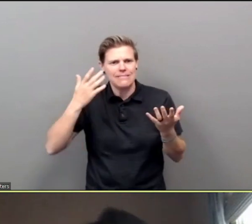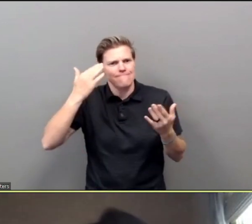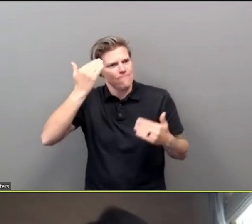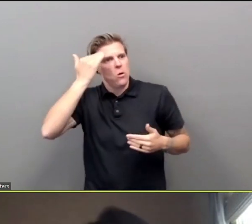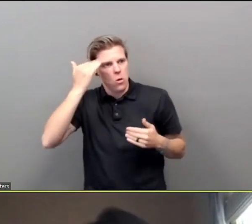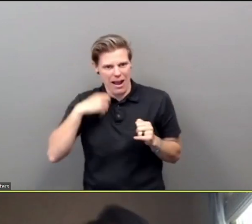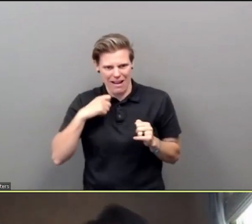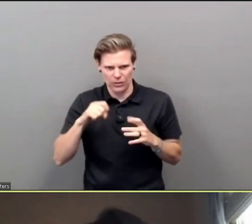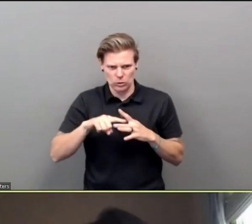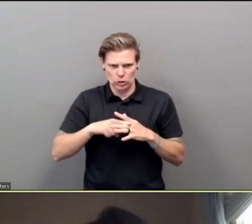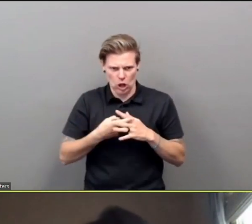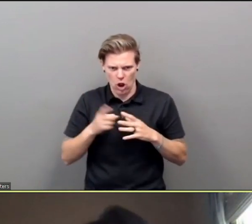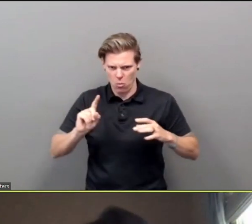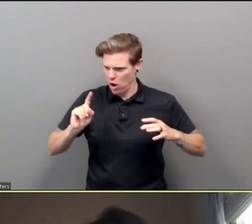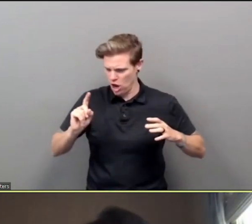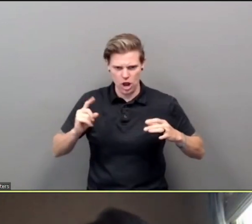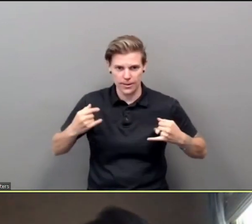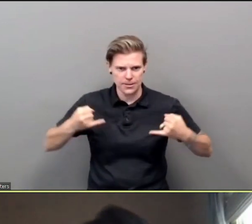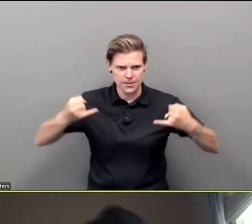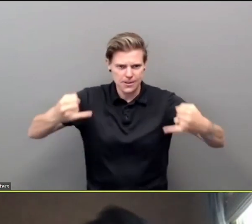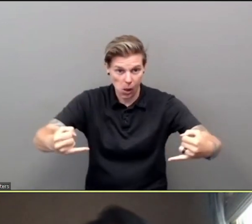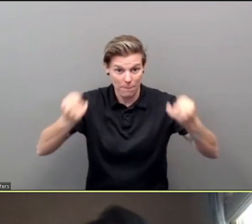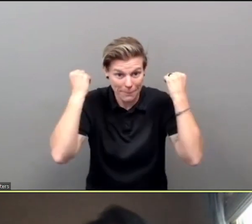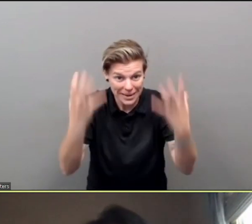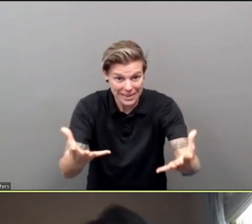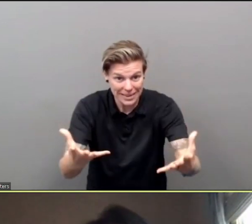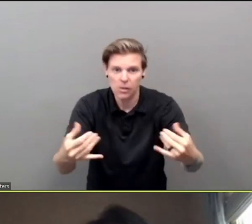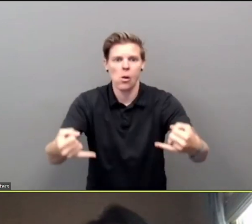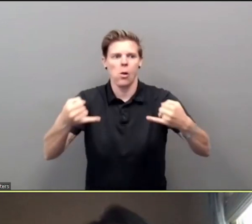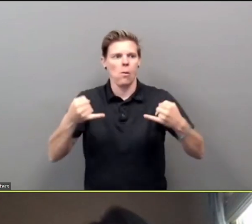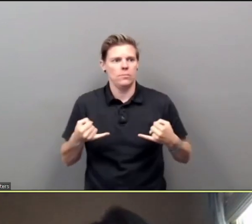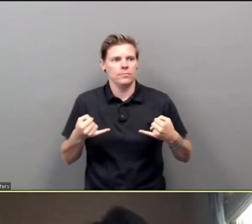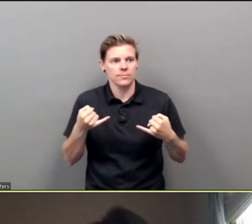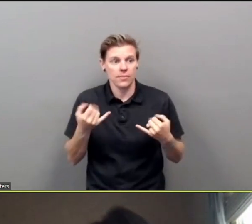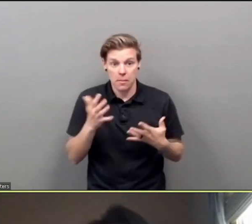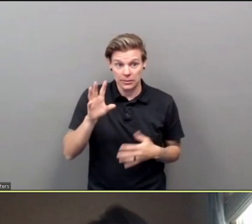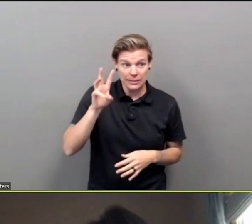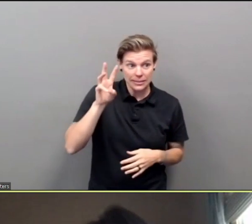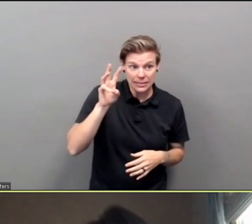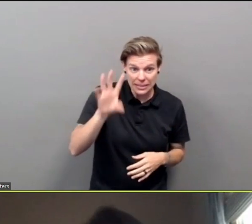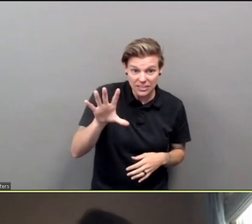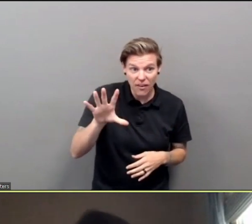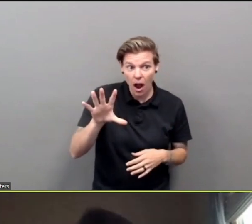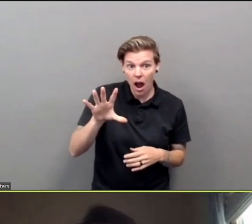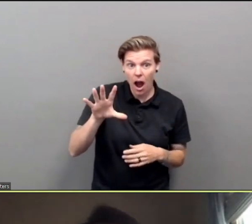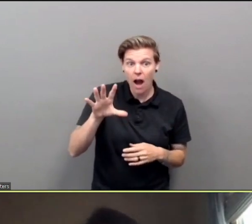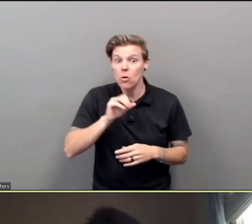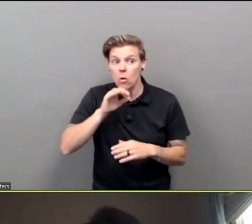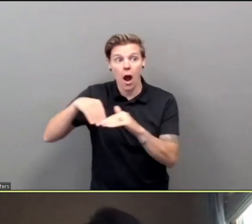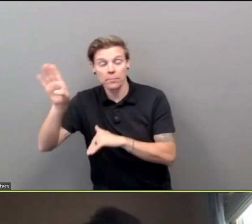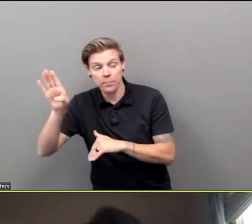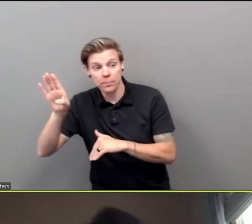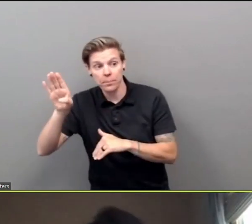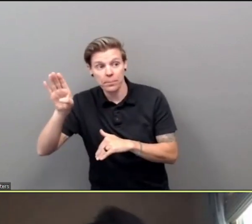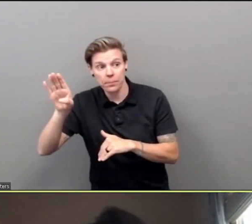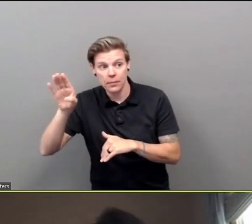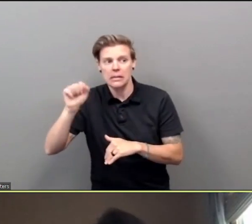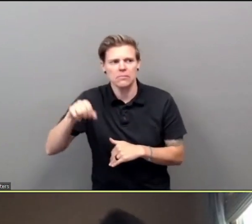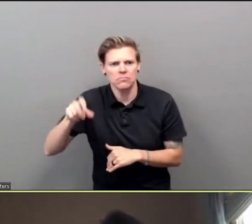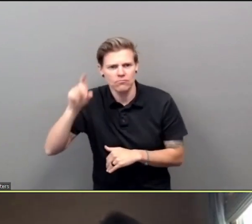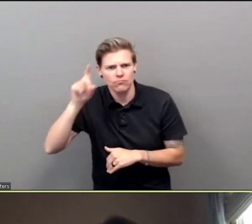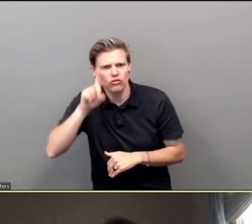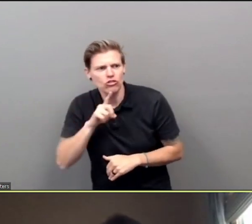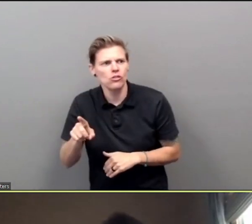have 65 plus. That sounds like that's definitely going to go through. But who are people who are high risk for severe